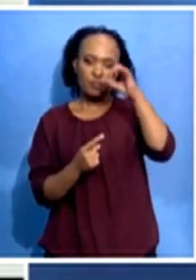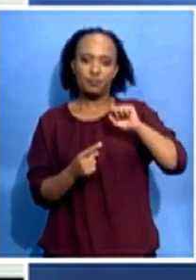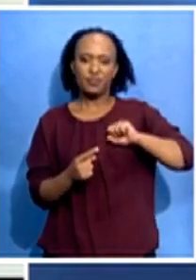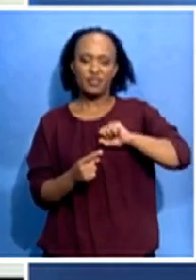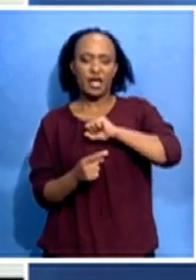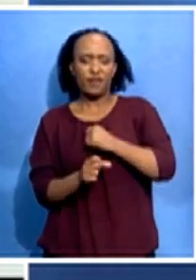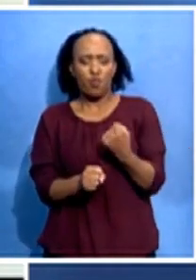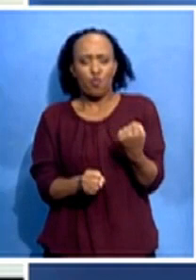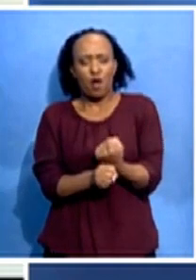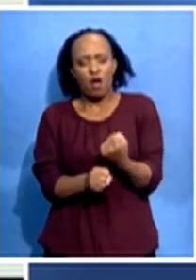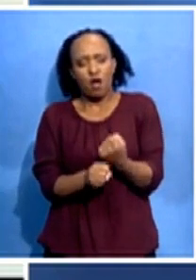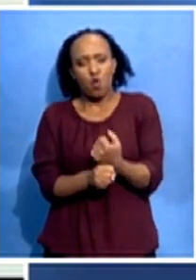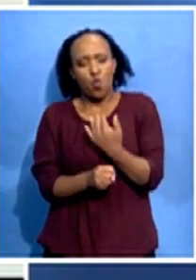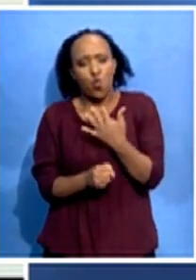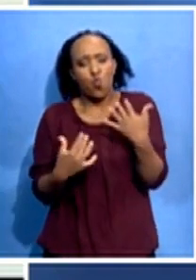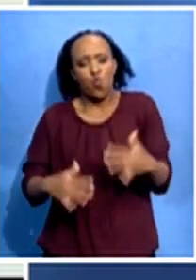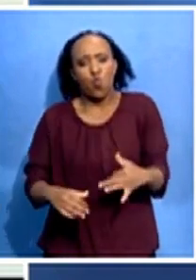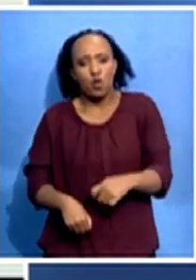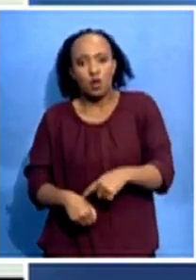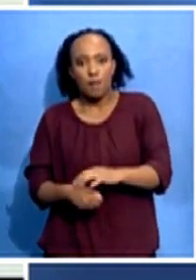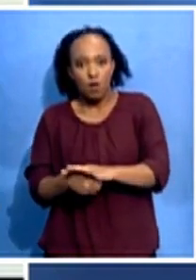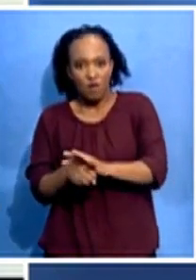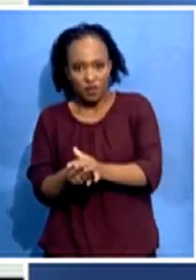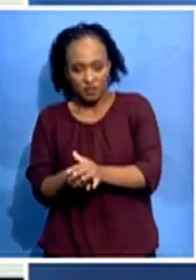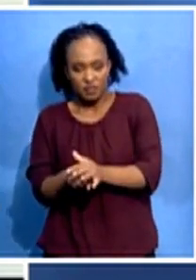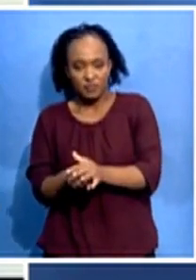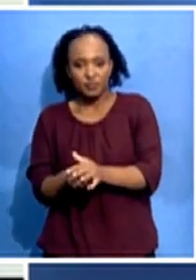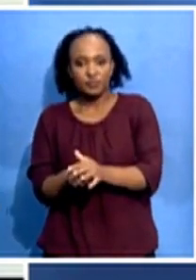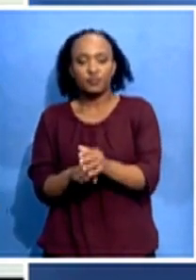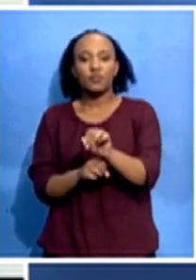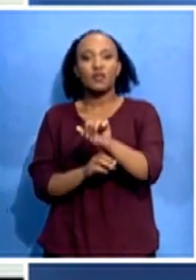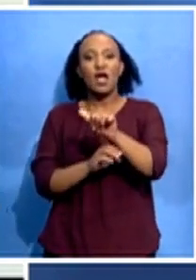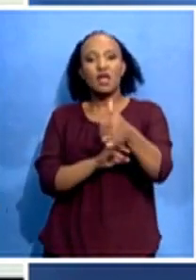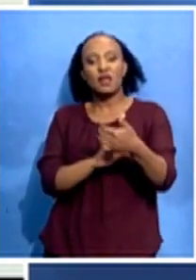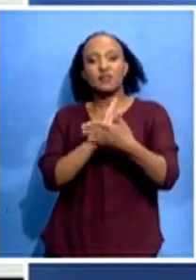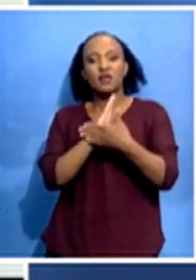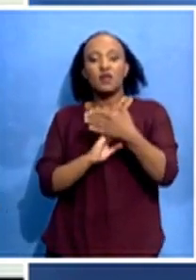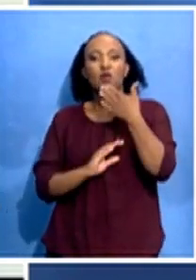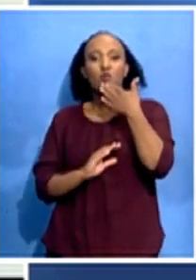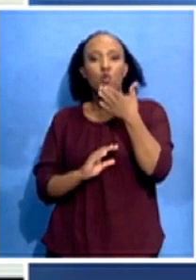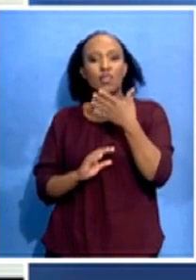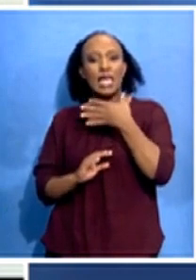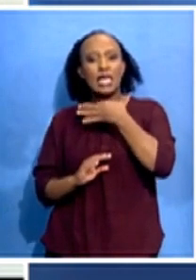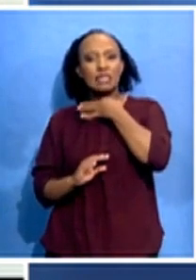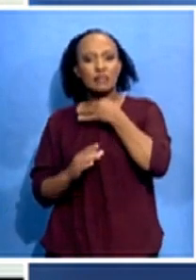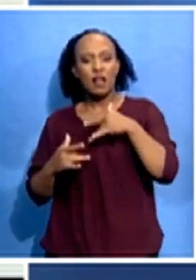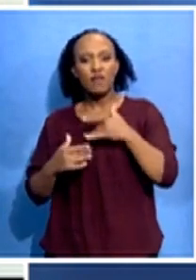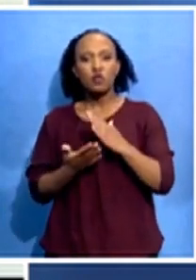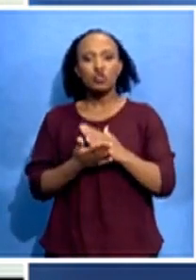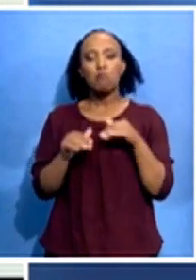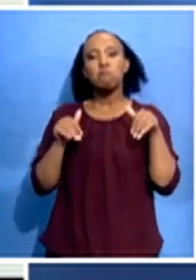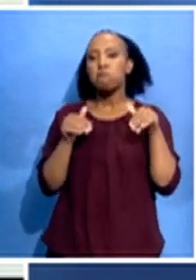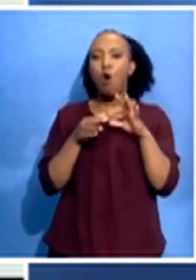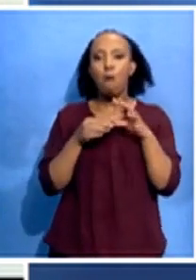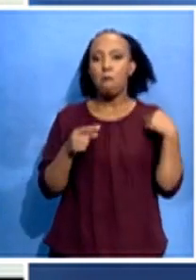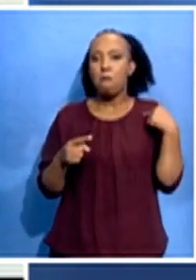and the other part of the civil service that's resting their laurels. They're at home and have been at home for the large part of this last year